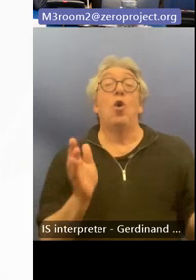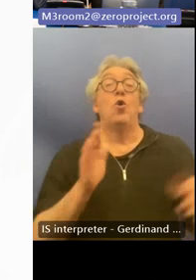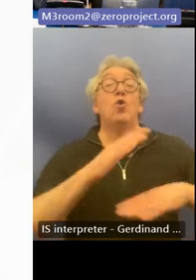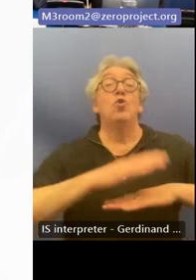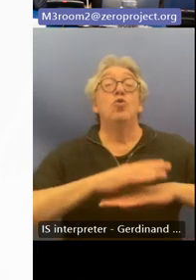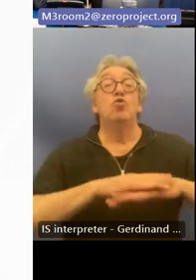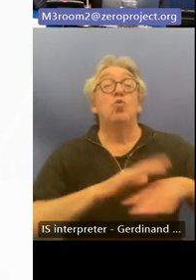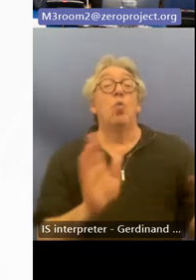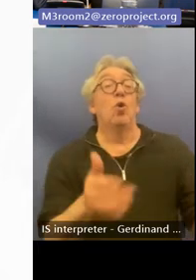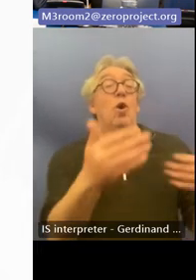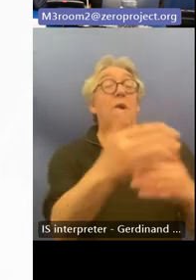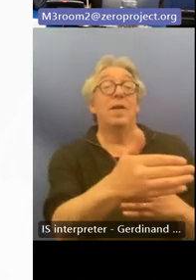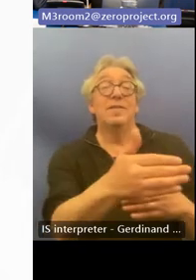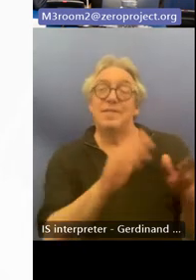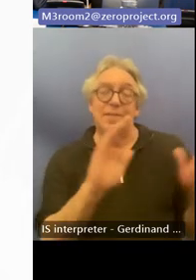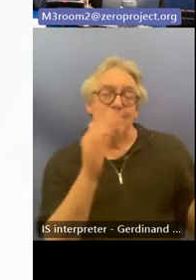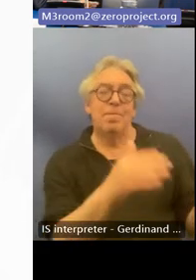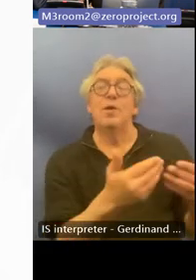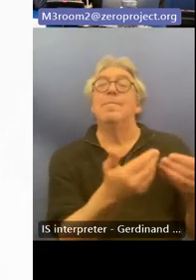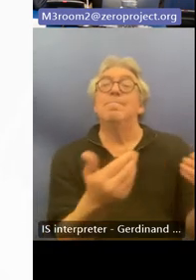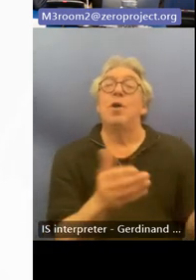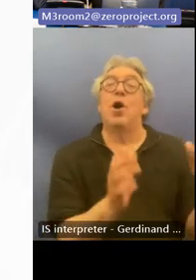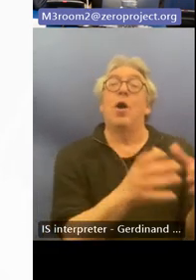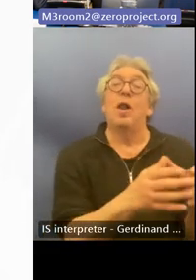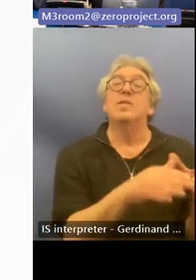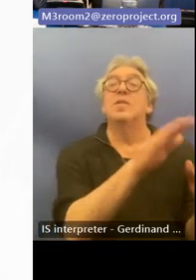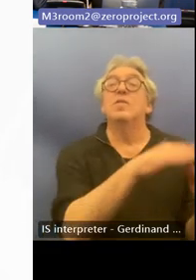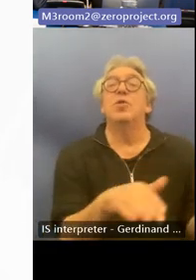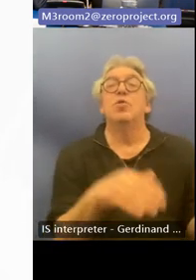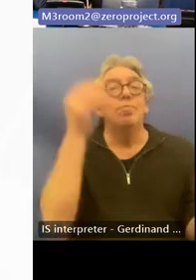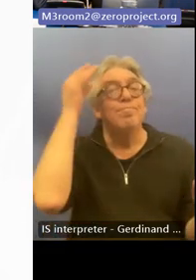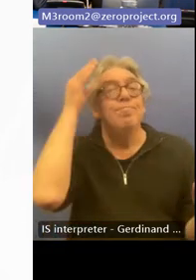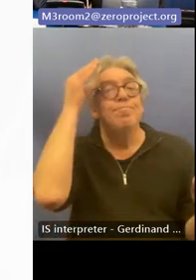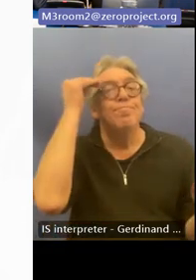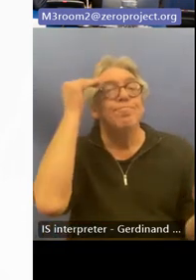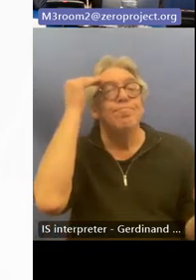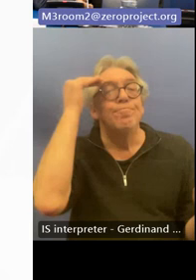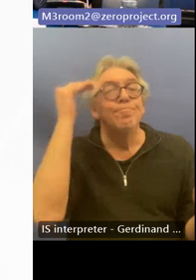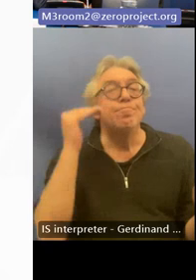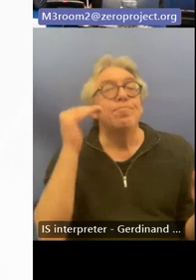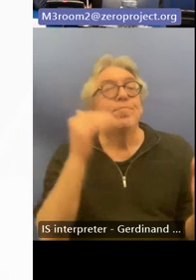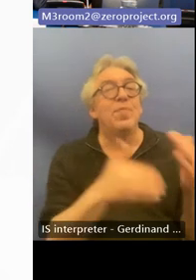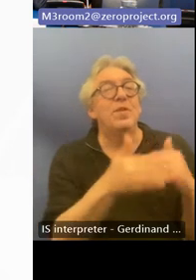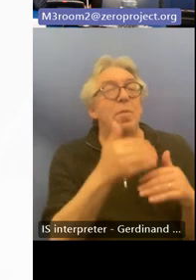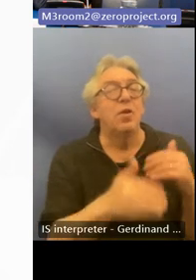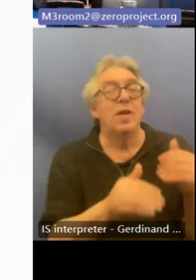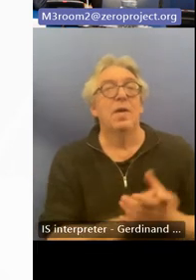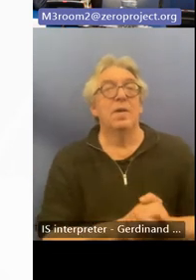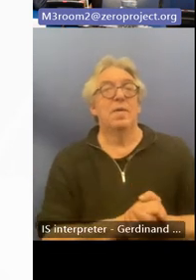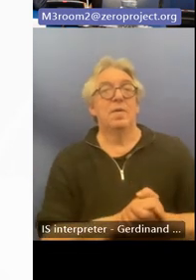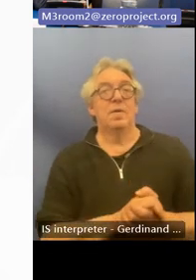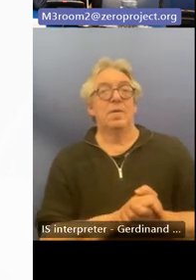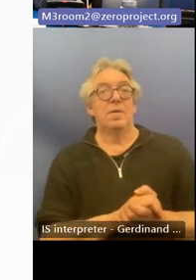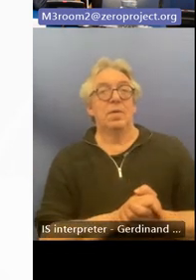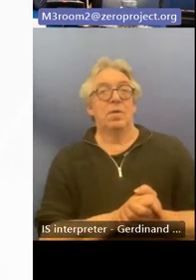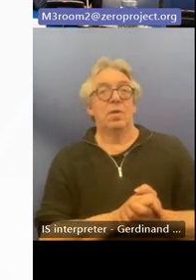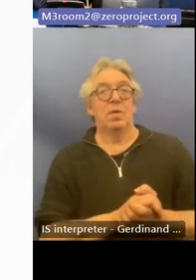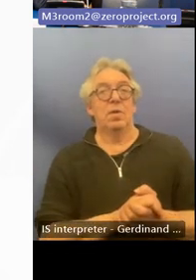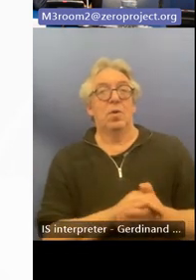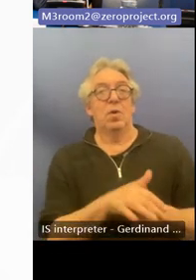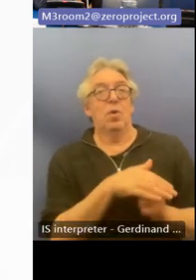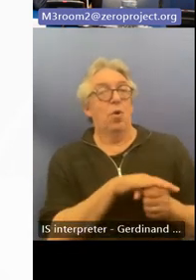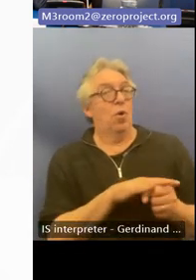on children with intellectual disability. And we provide teachers and local authority on we have